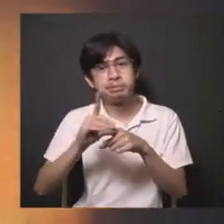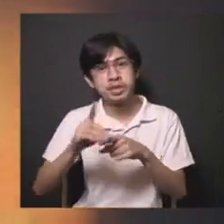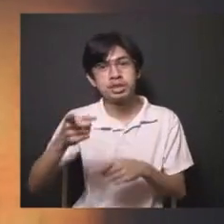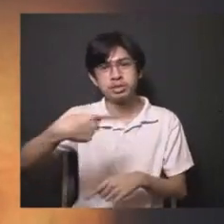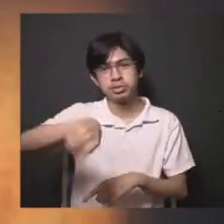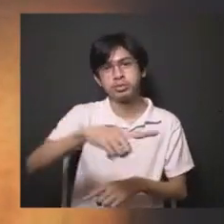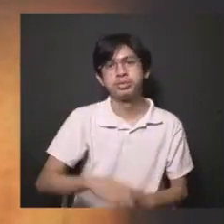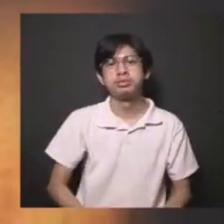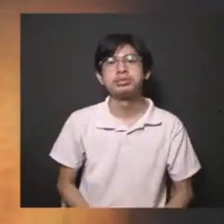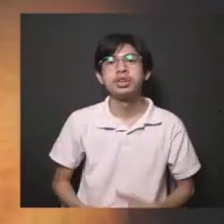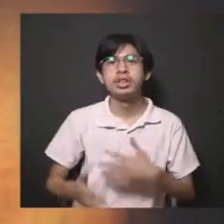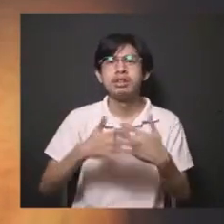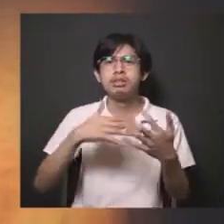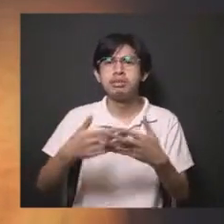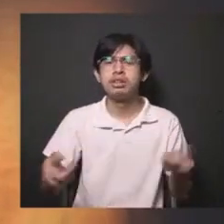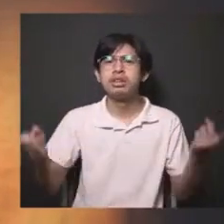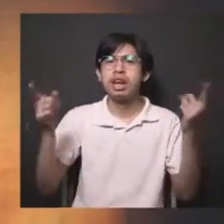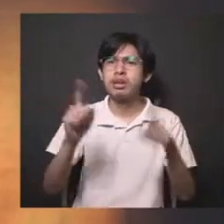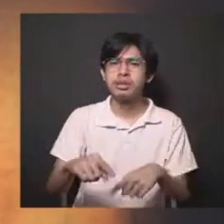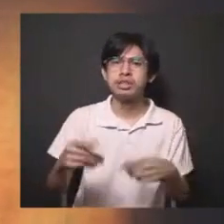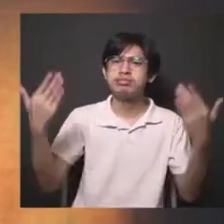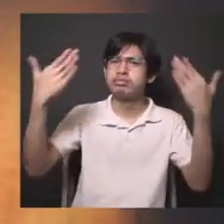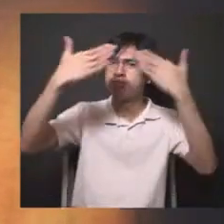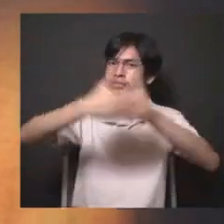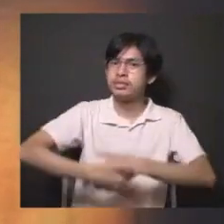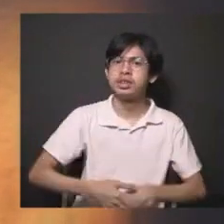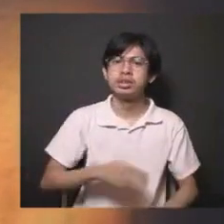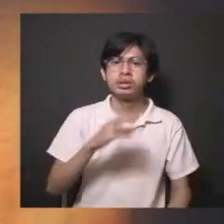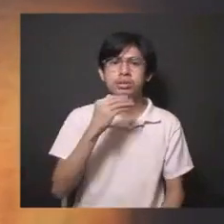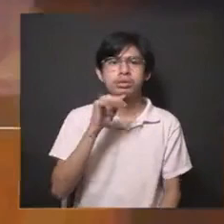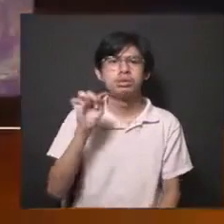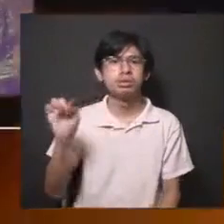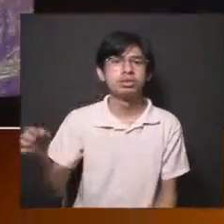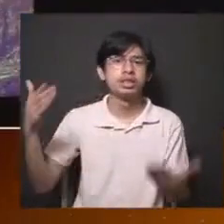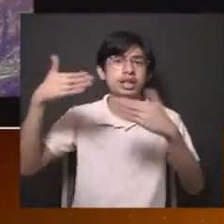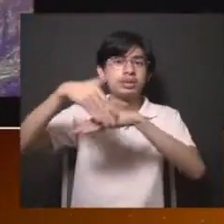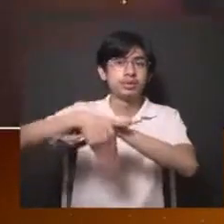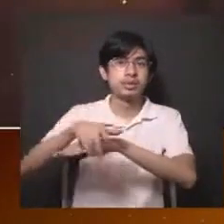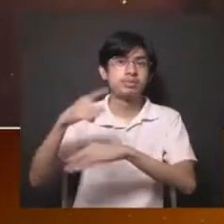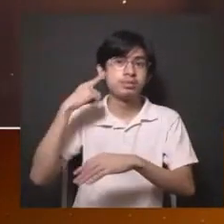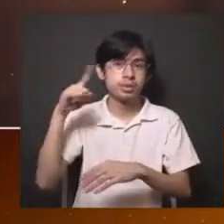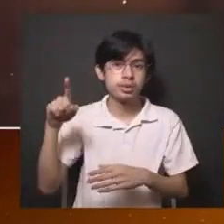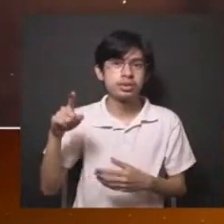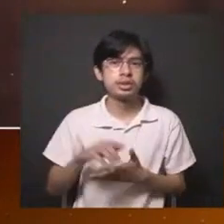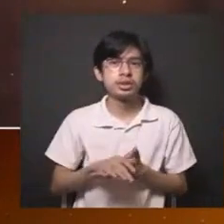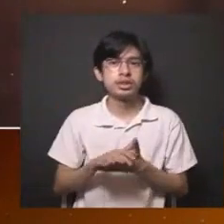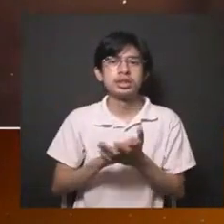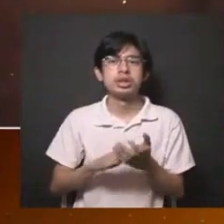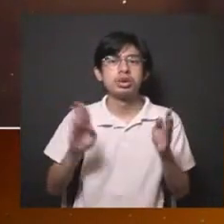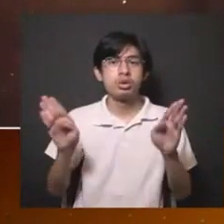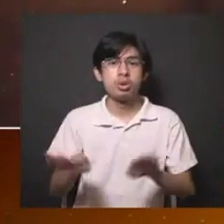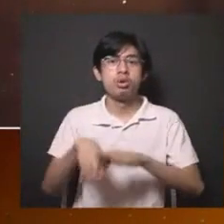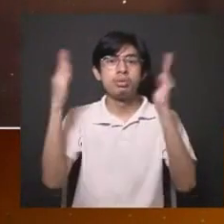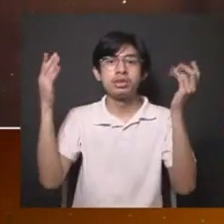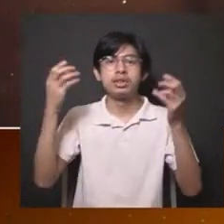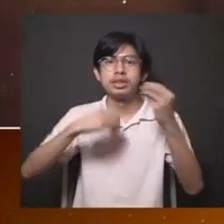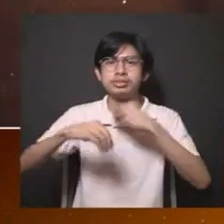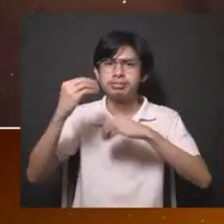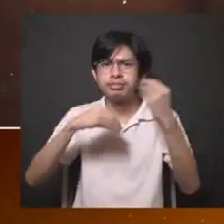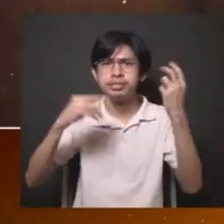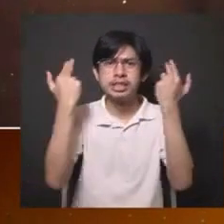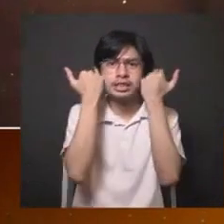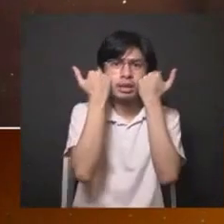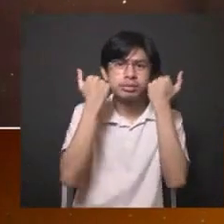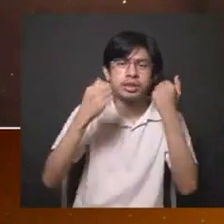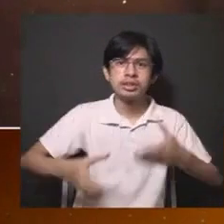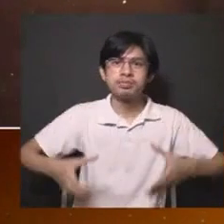27, it says, "But when they stopped for the night, and one of them opened his sack to get grain for his donkey, the brother found his money on top of his sack." And then he says,